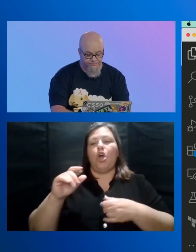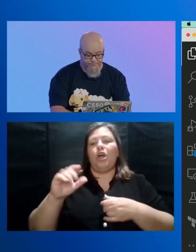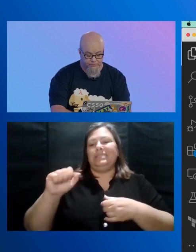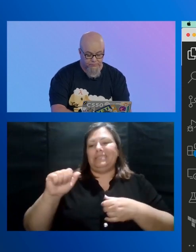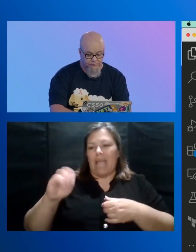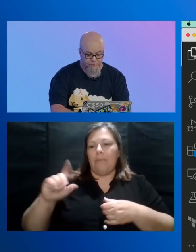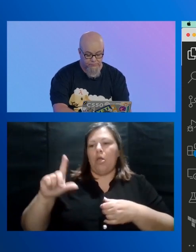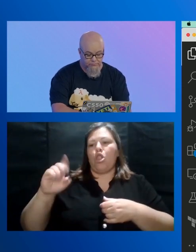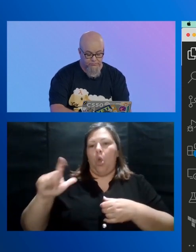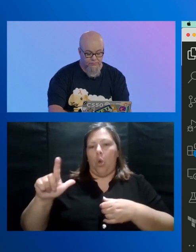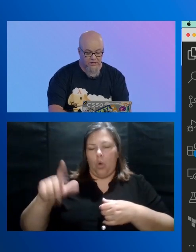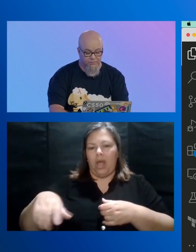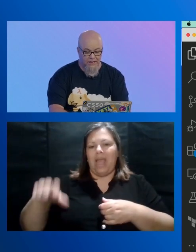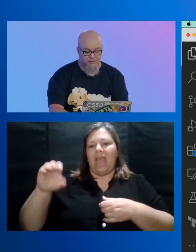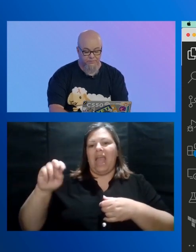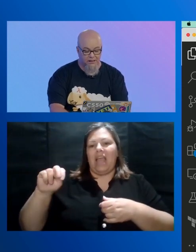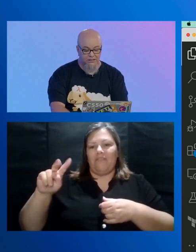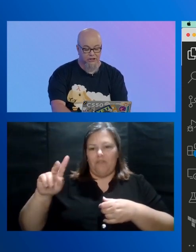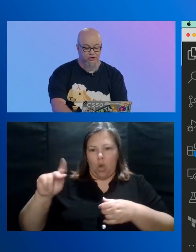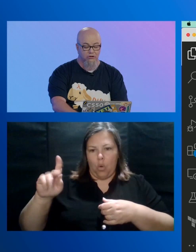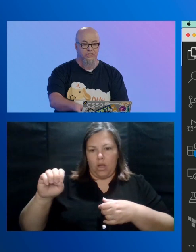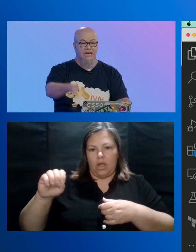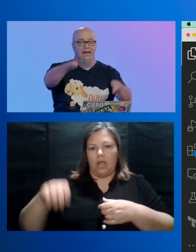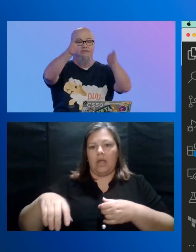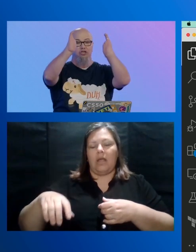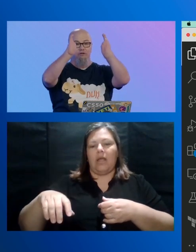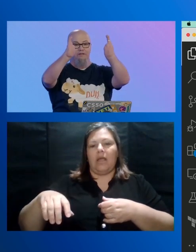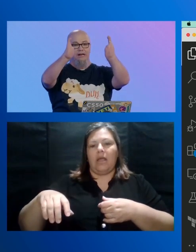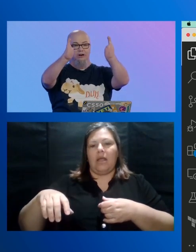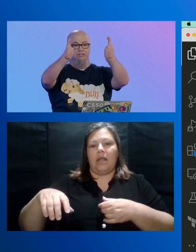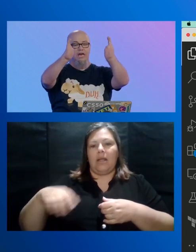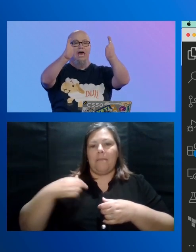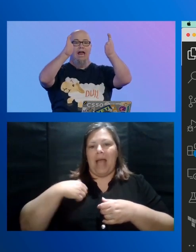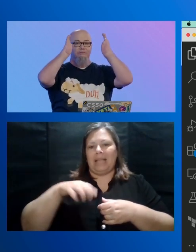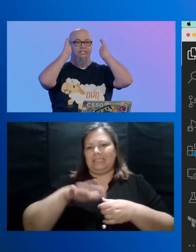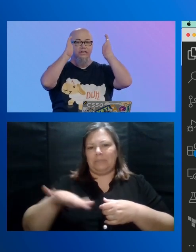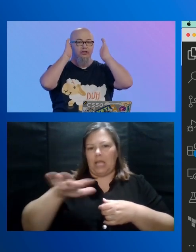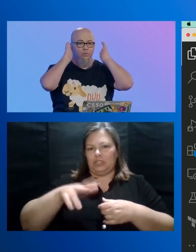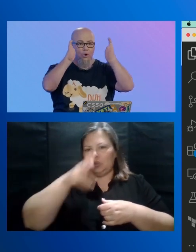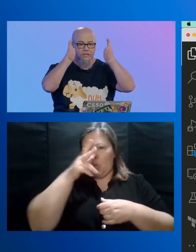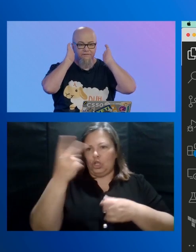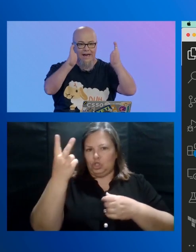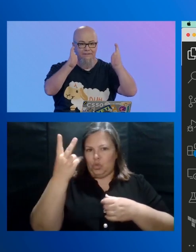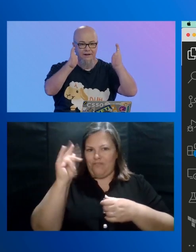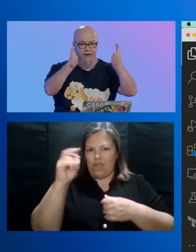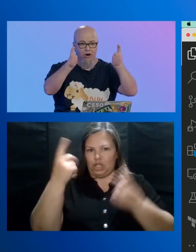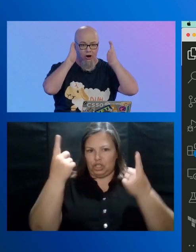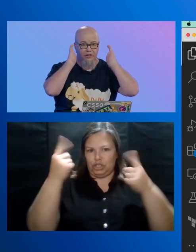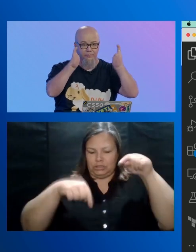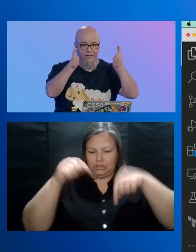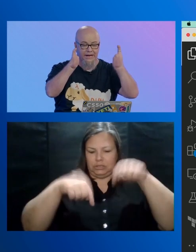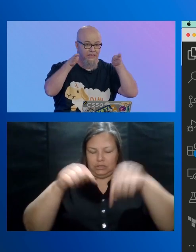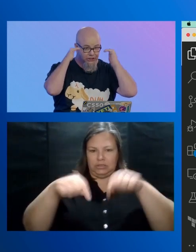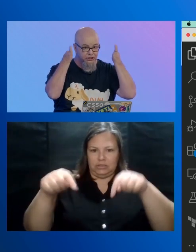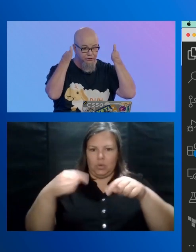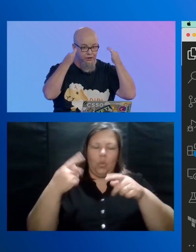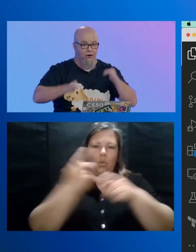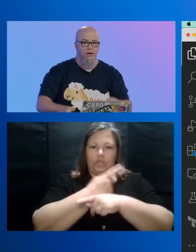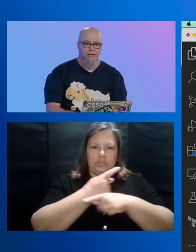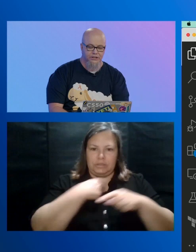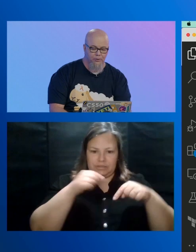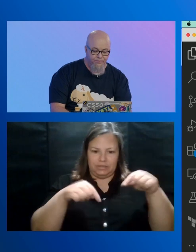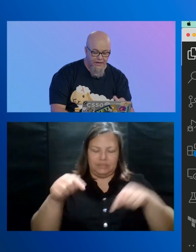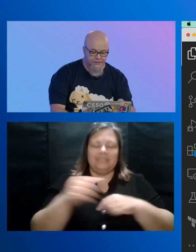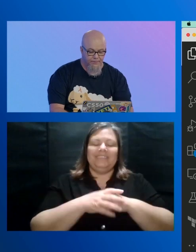invoke, and my spelling is atrocious. I have 2 fingers. I'm still the worst fat finger on the planet, just so you